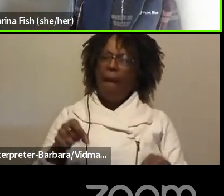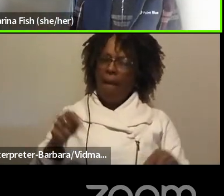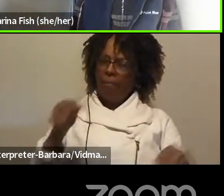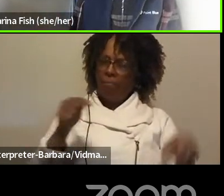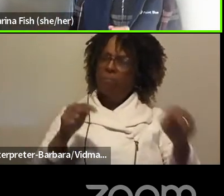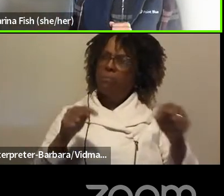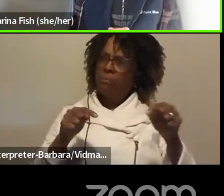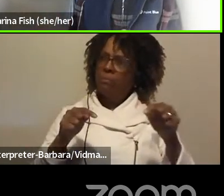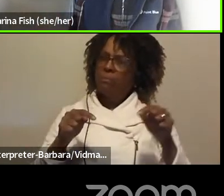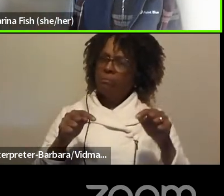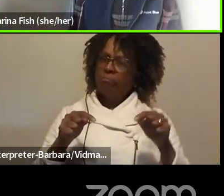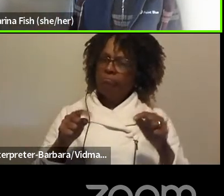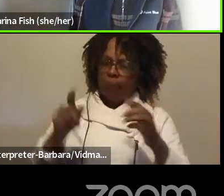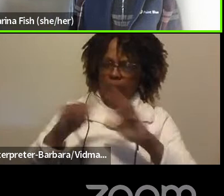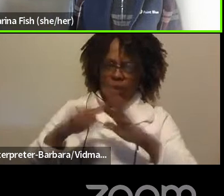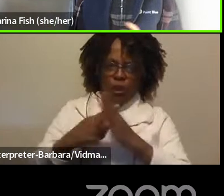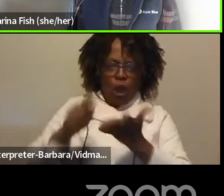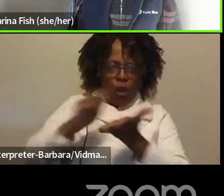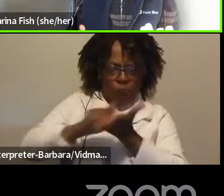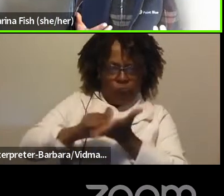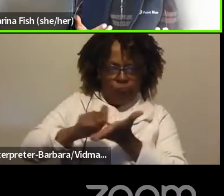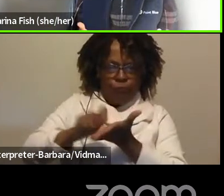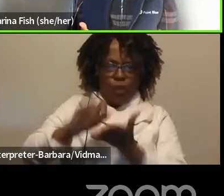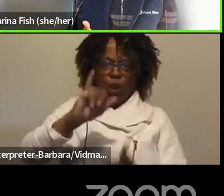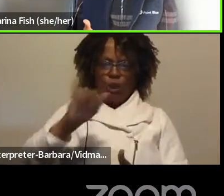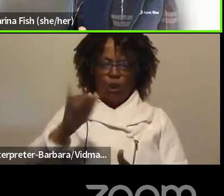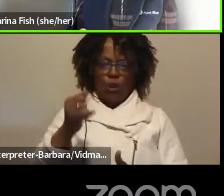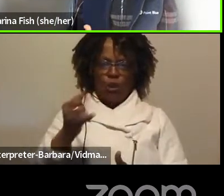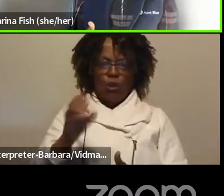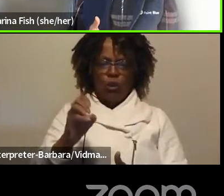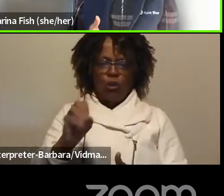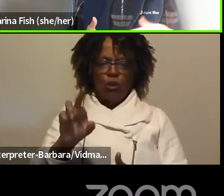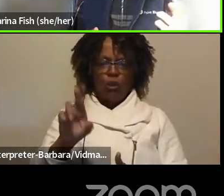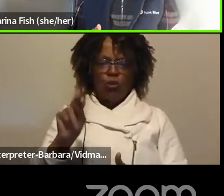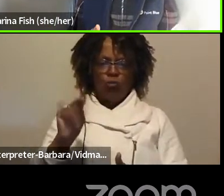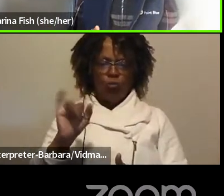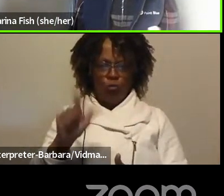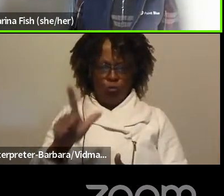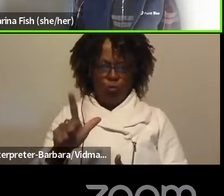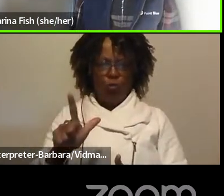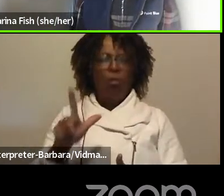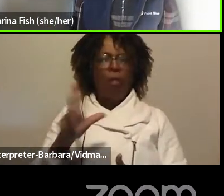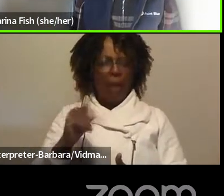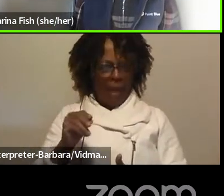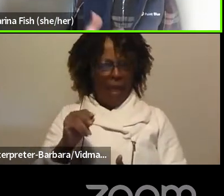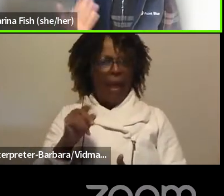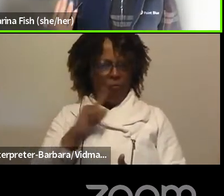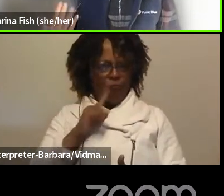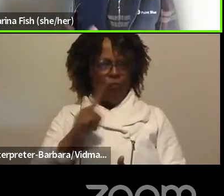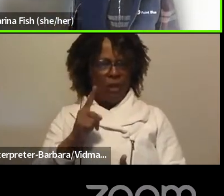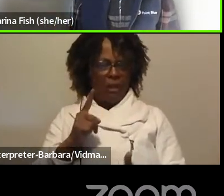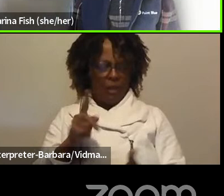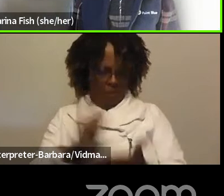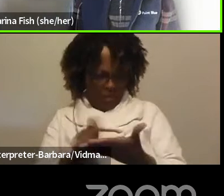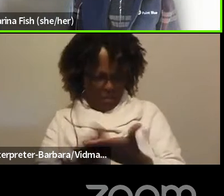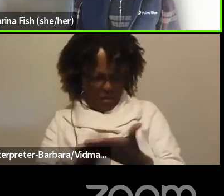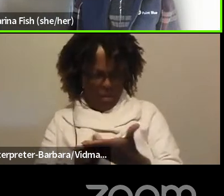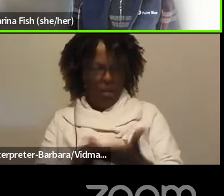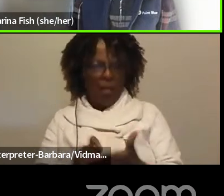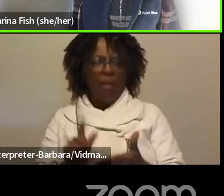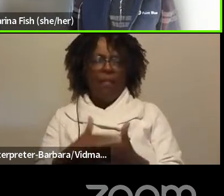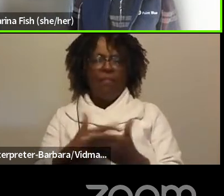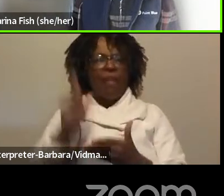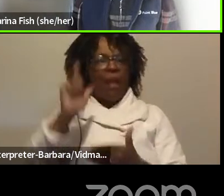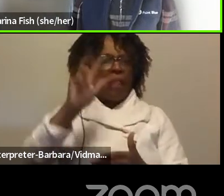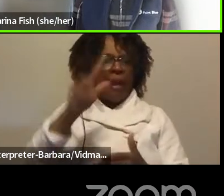see what you've done and you have accomplished, or if maybe you're not like a journaling type or you don't update your CV that often, you can turn to your community and your